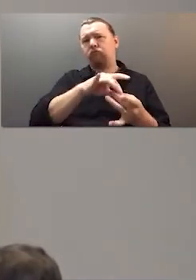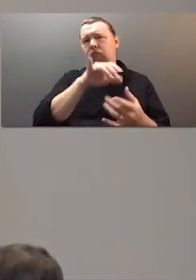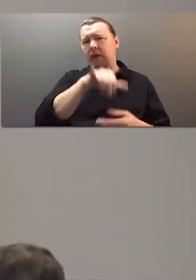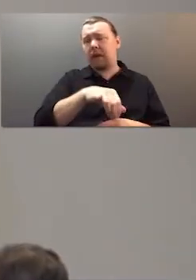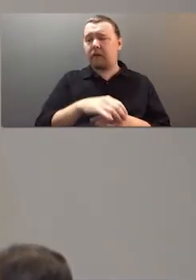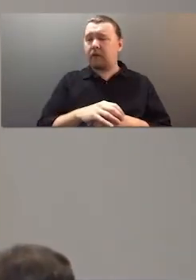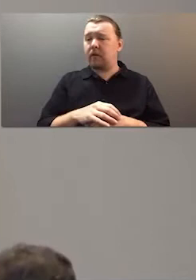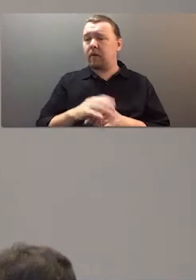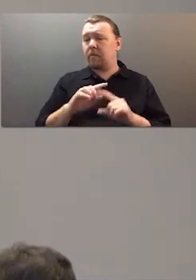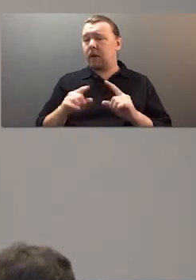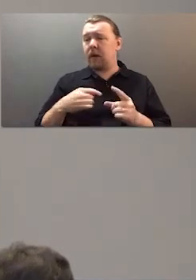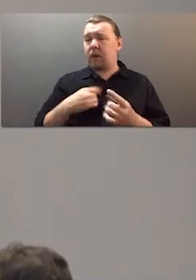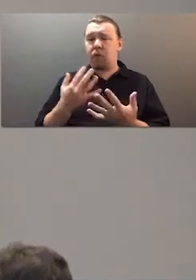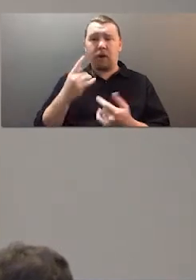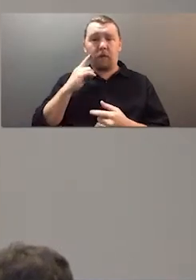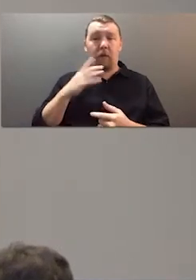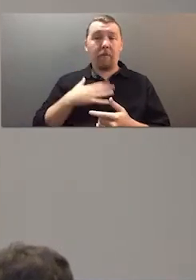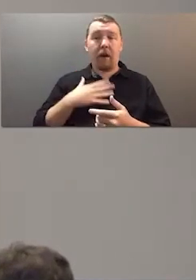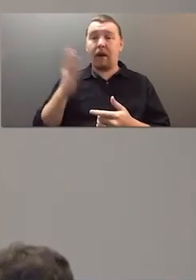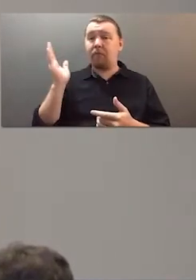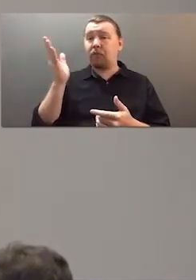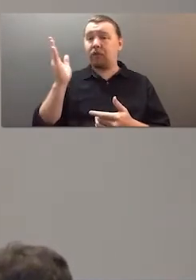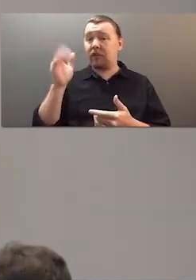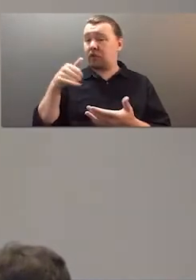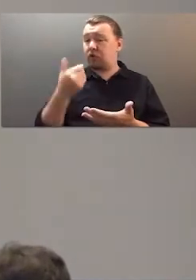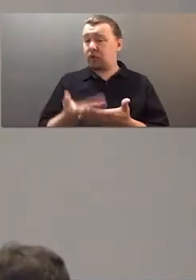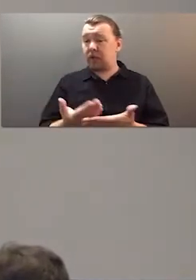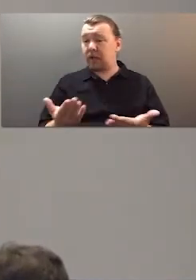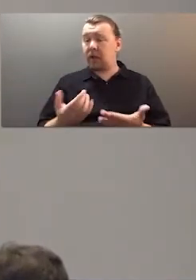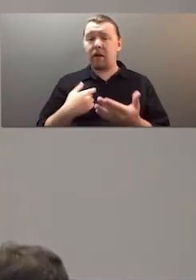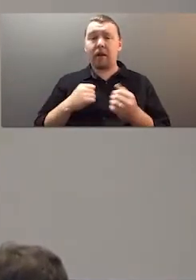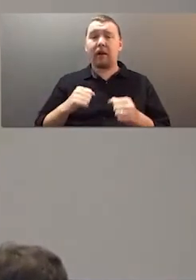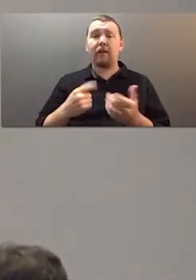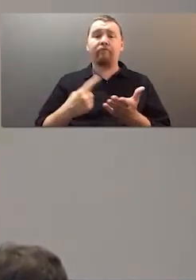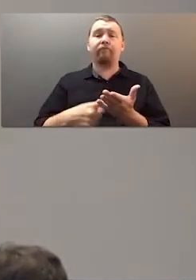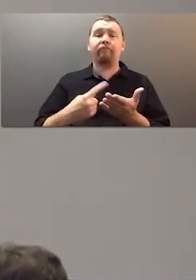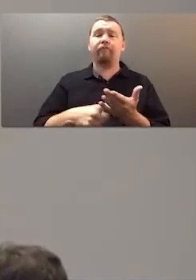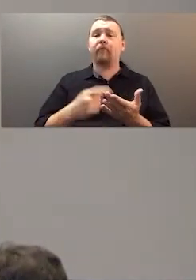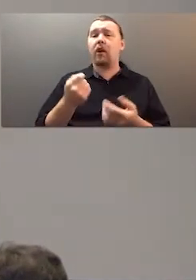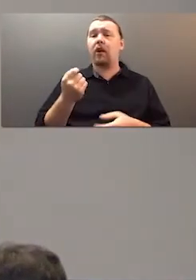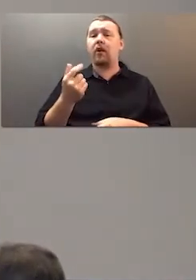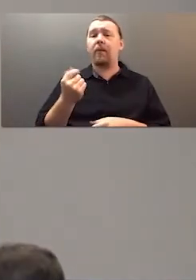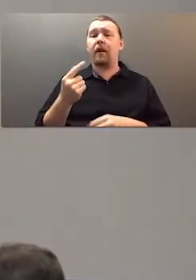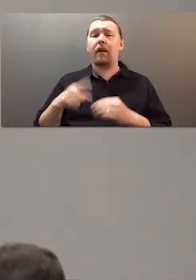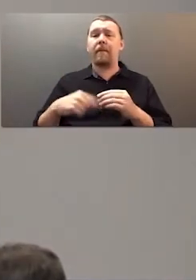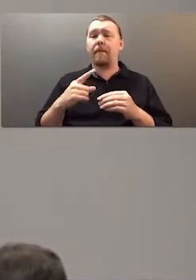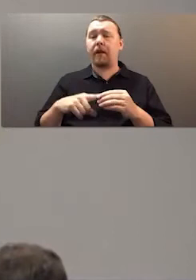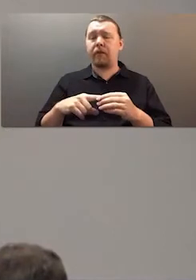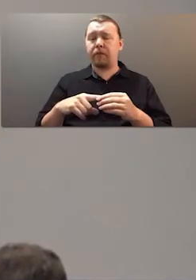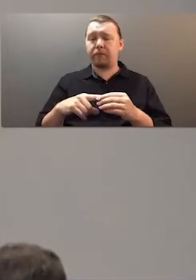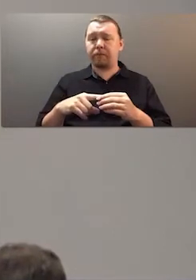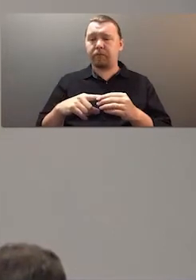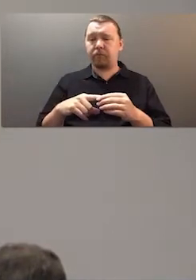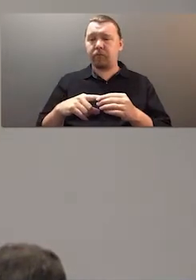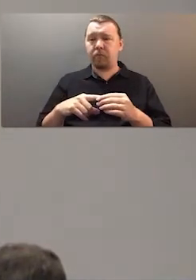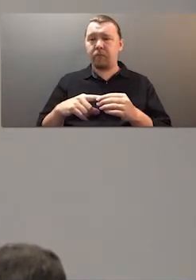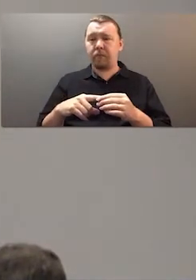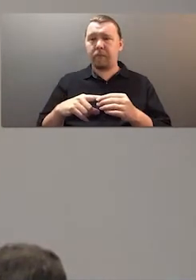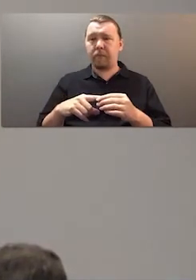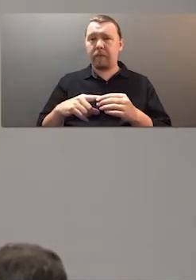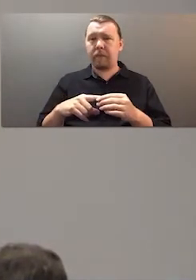so as we wait for my presentation to arrive, I'll talk a little bit about,